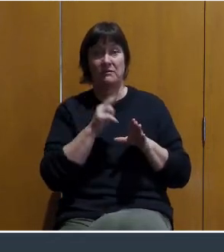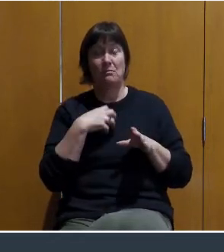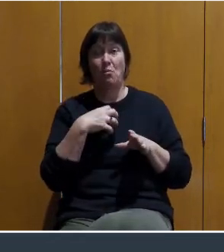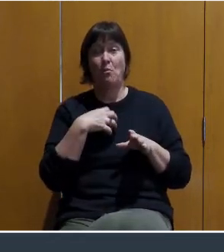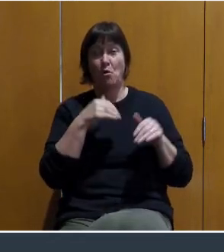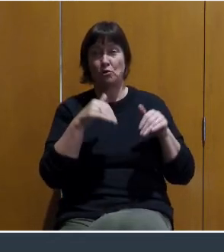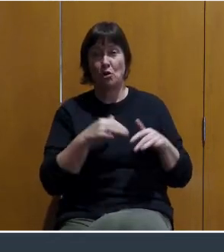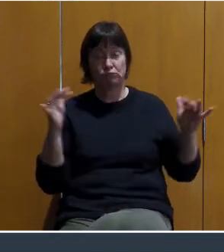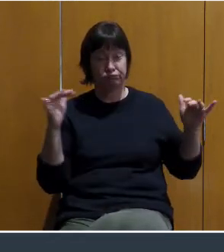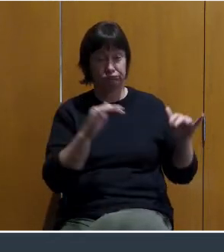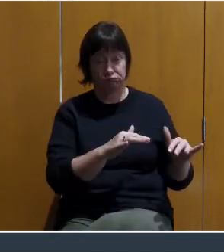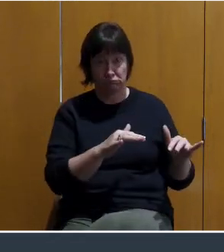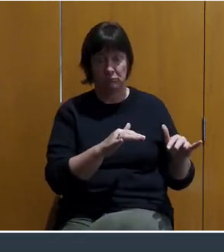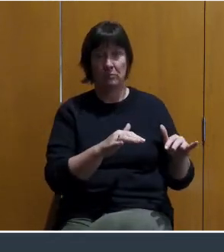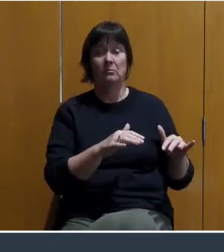we've arrived.